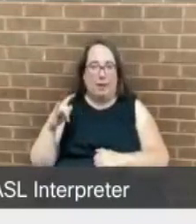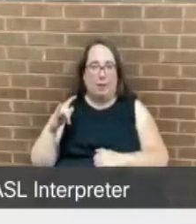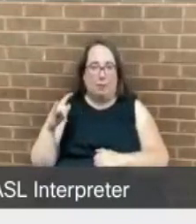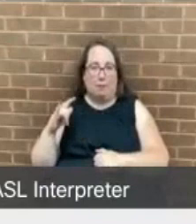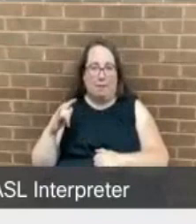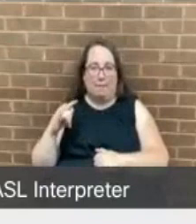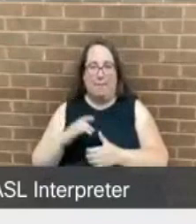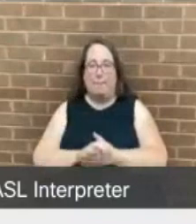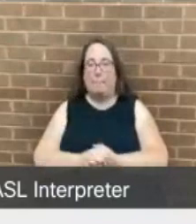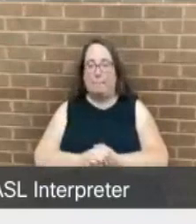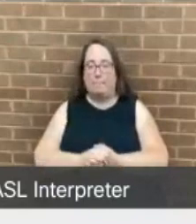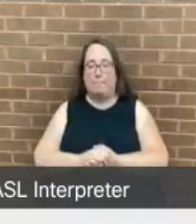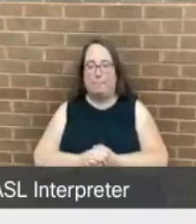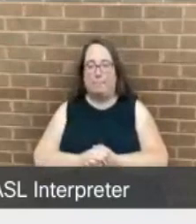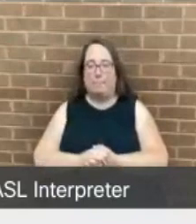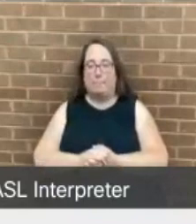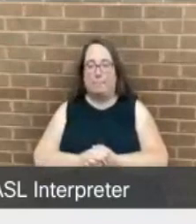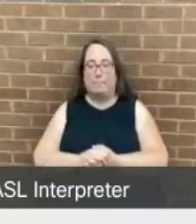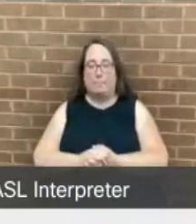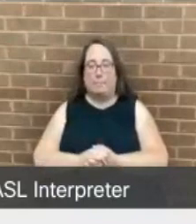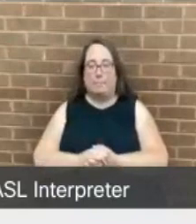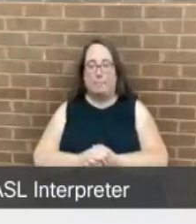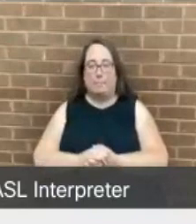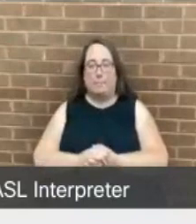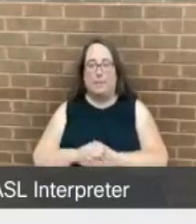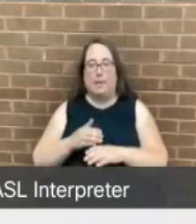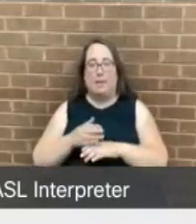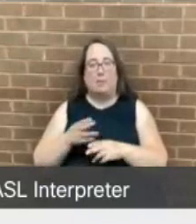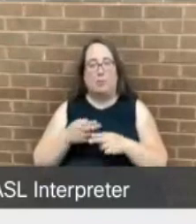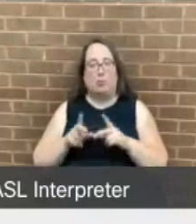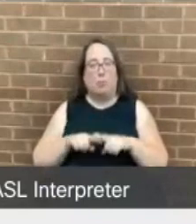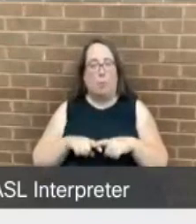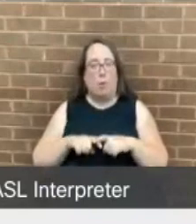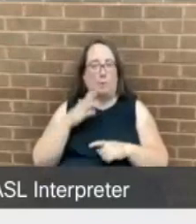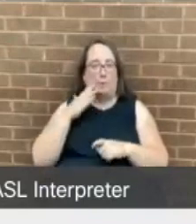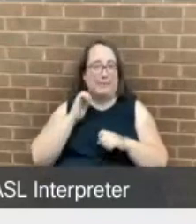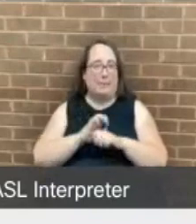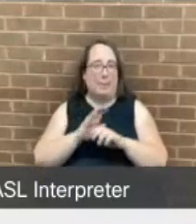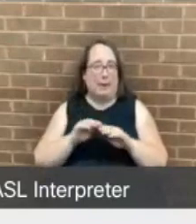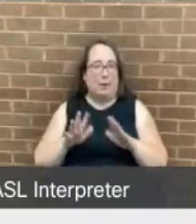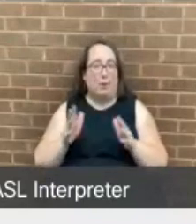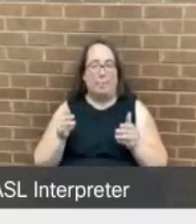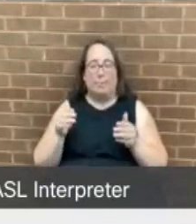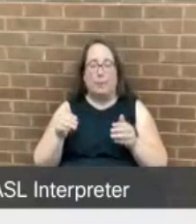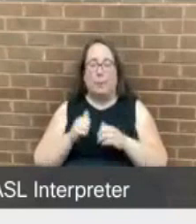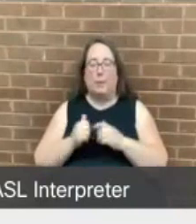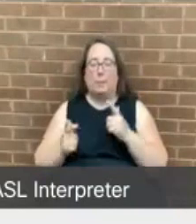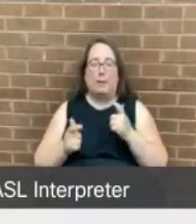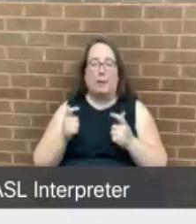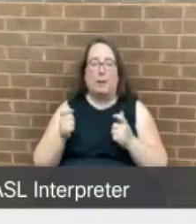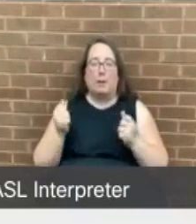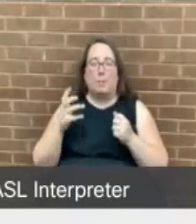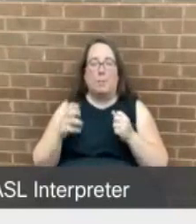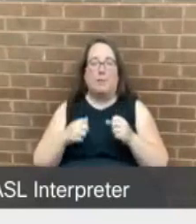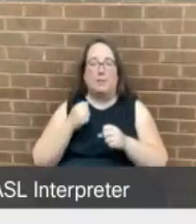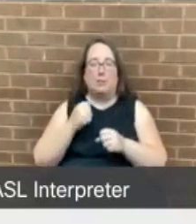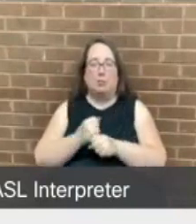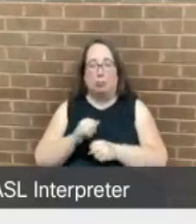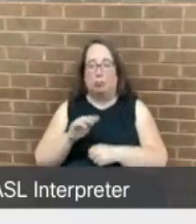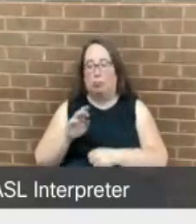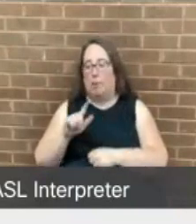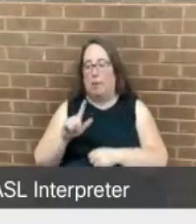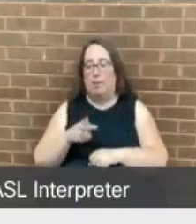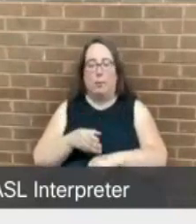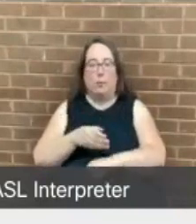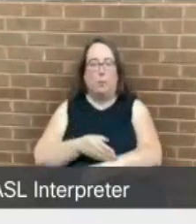operations. After a short pause due to the pandemic, we're moving forward with a major multi-year terminal improvement to